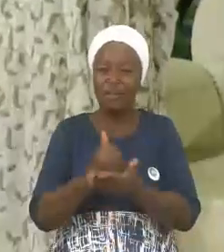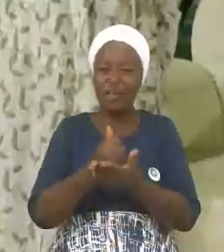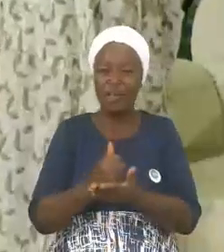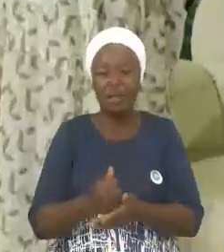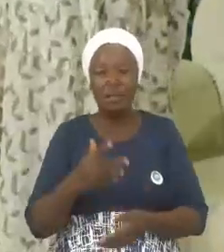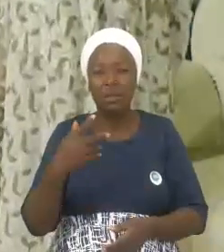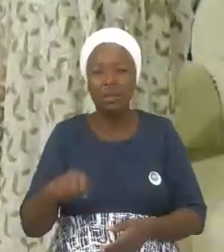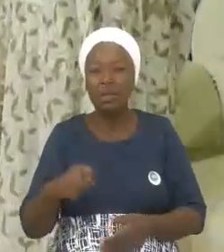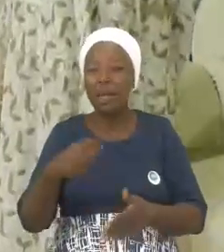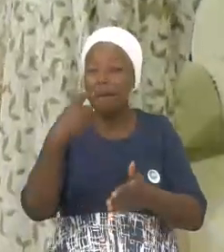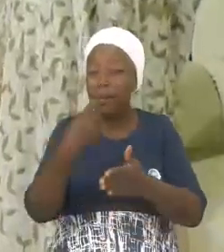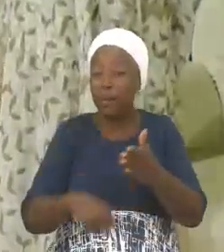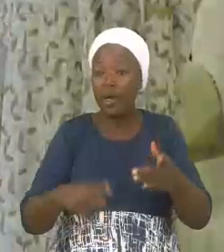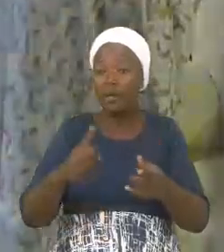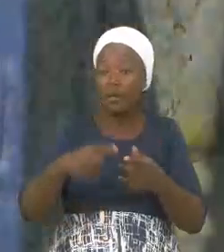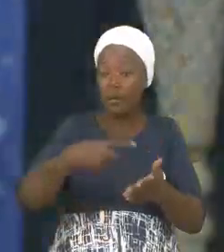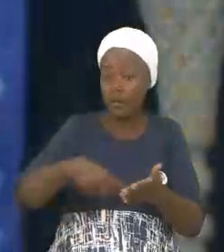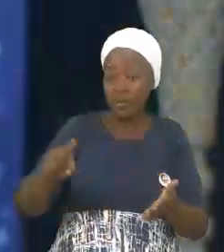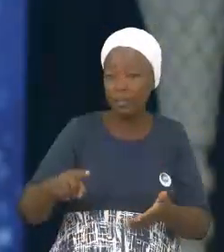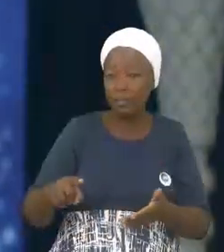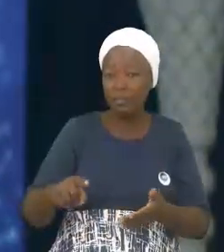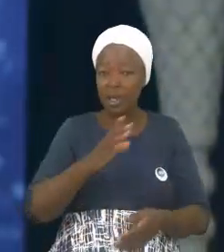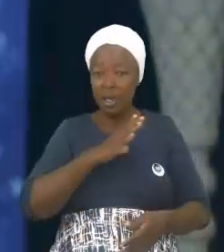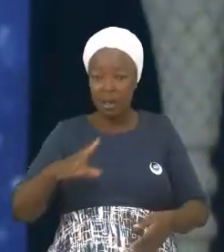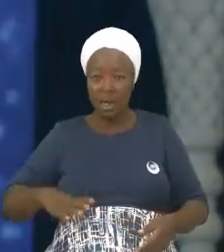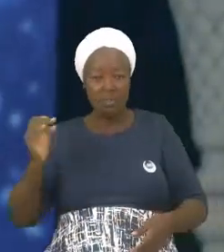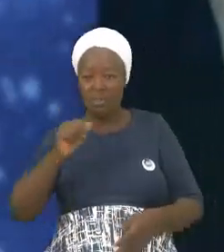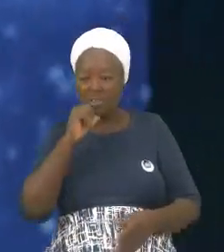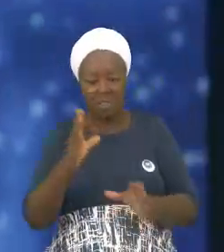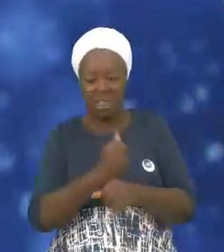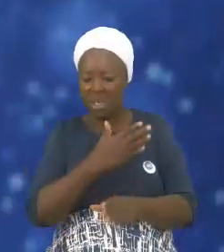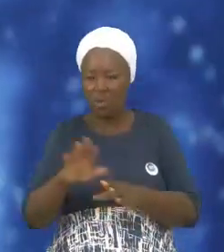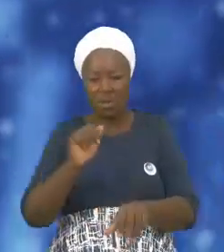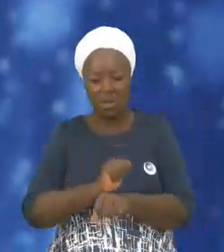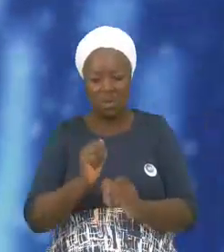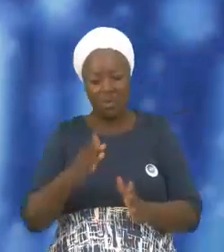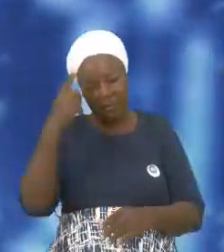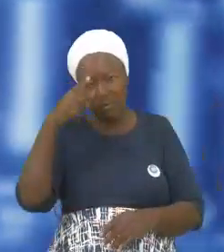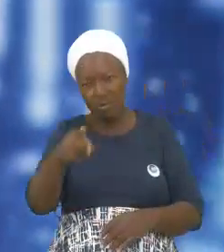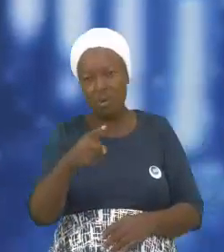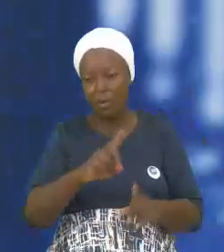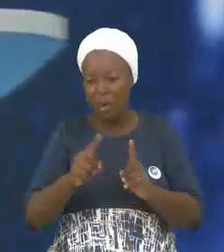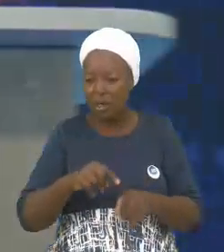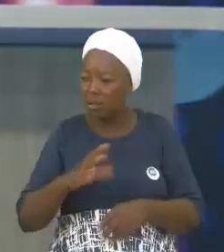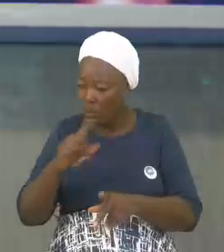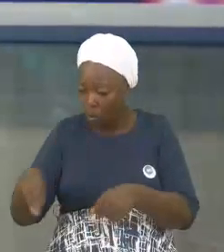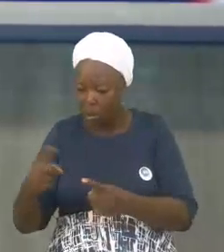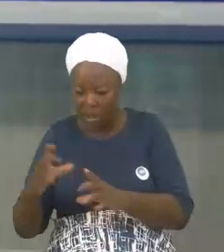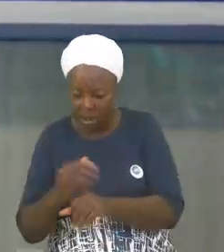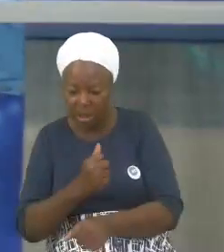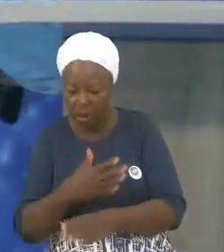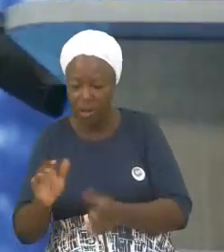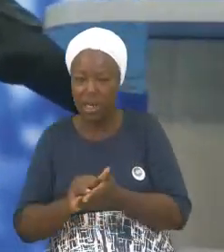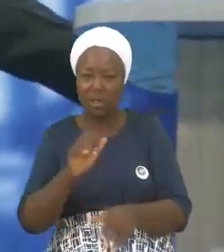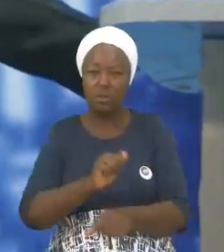to pay. Christ will not take away the stone for you. They went and took away the stone. That